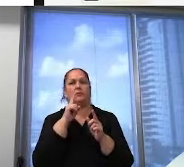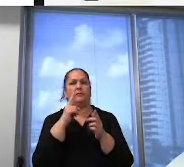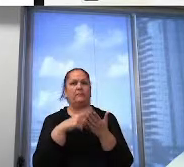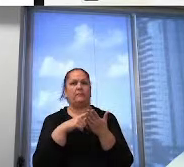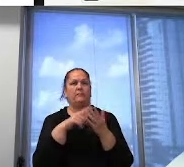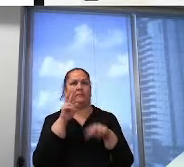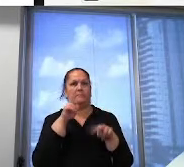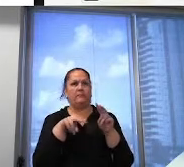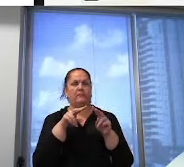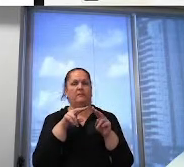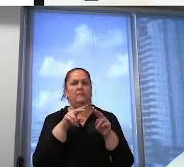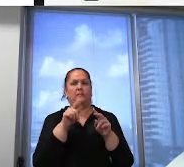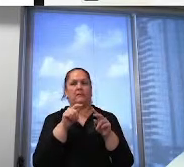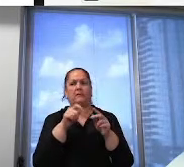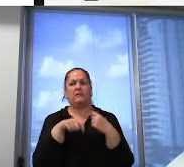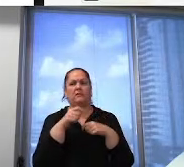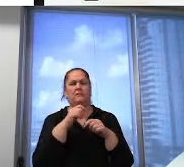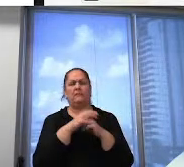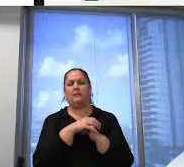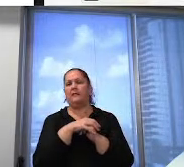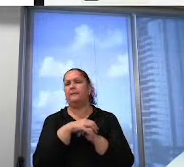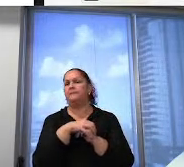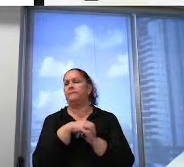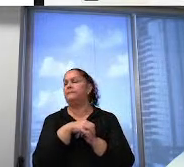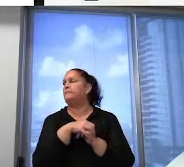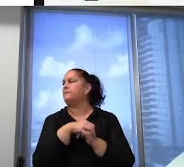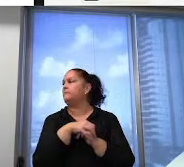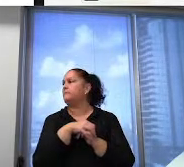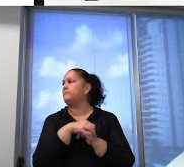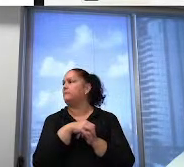do an engineering analysis in the event that it's necessary to complement it.